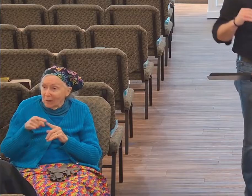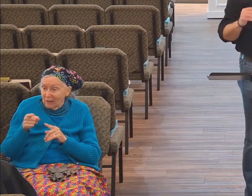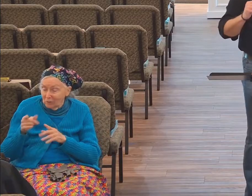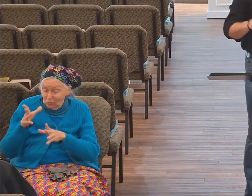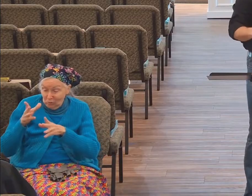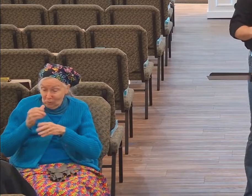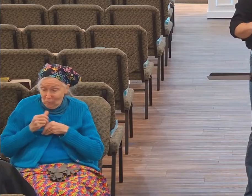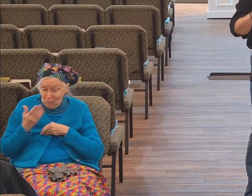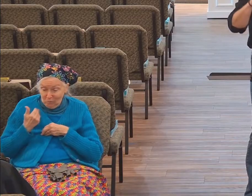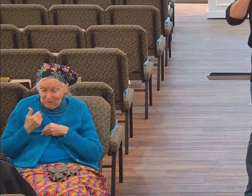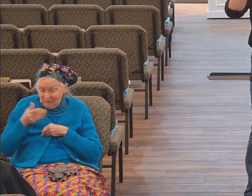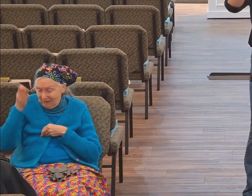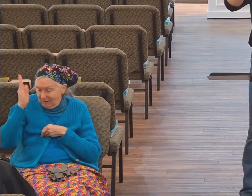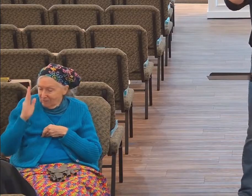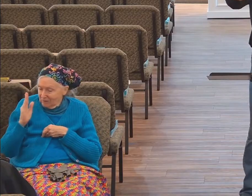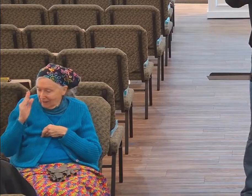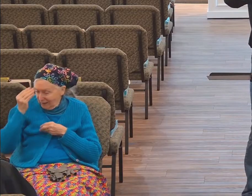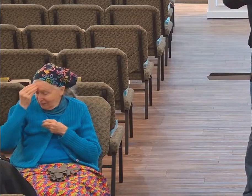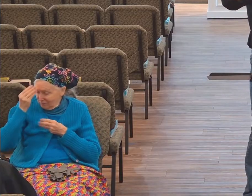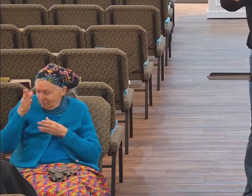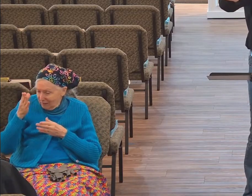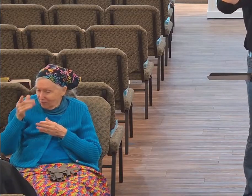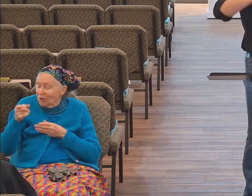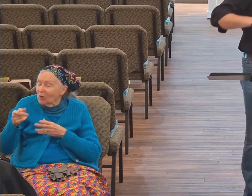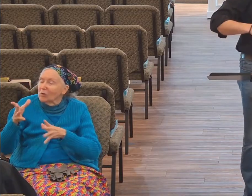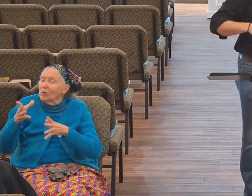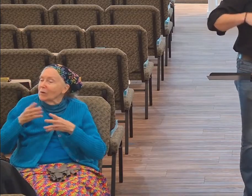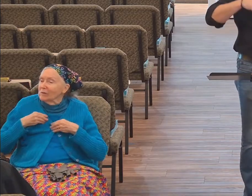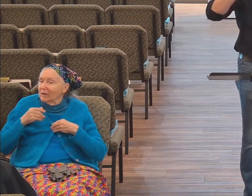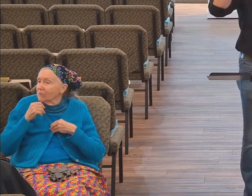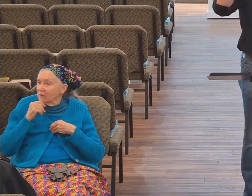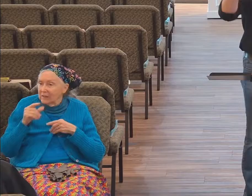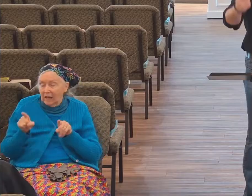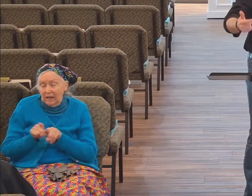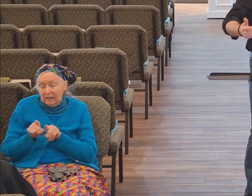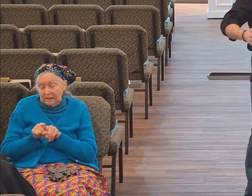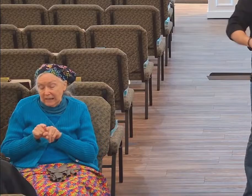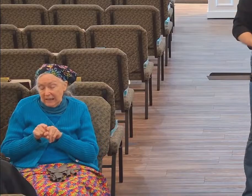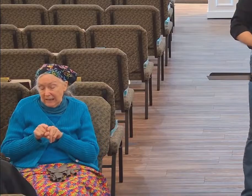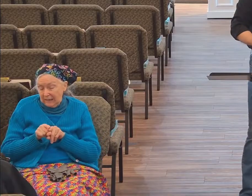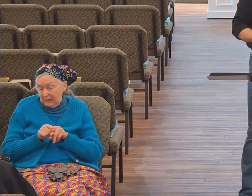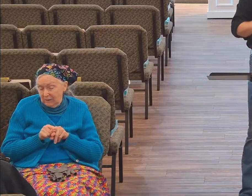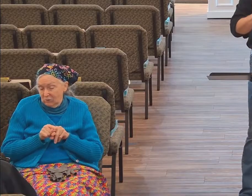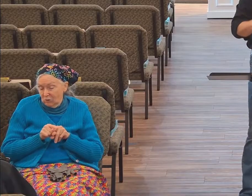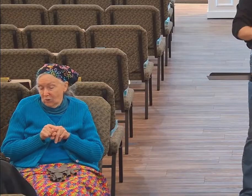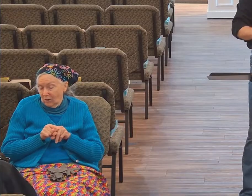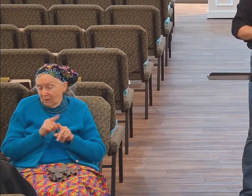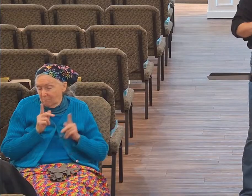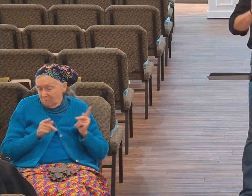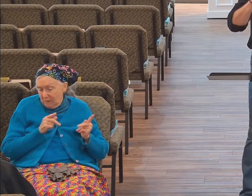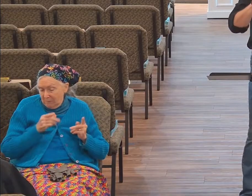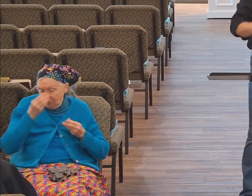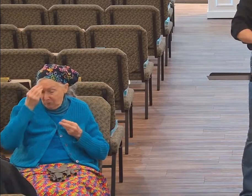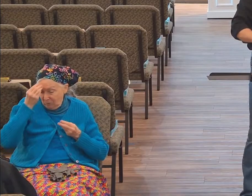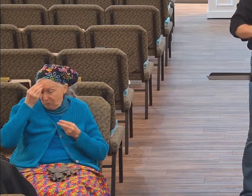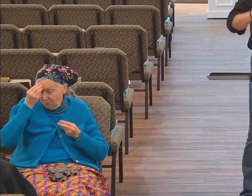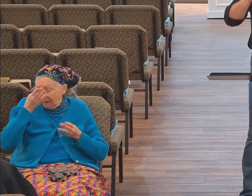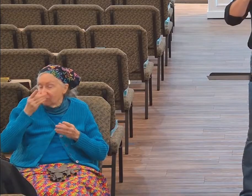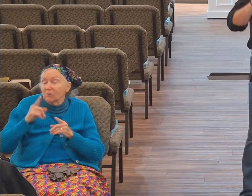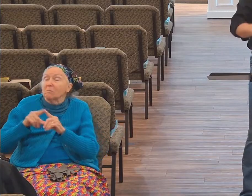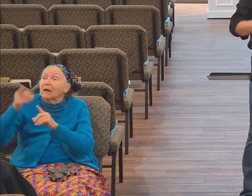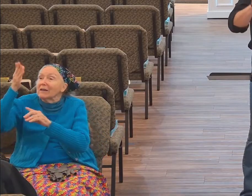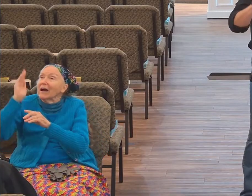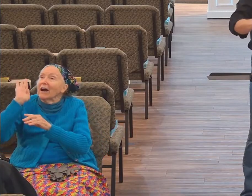message that you heard from us, you accepted it not as a human message, but as it truly is God's message, which is at work